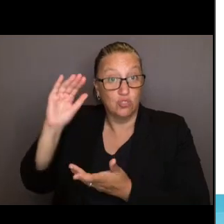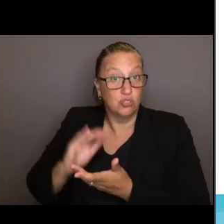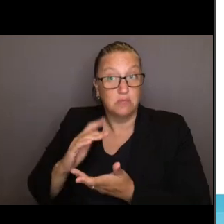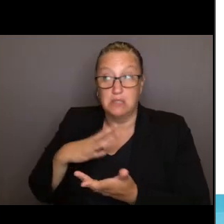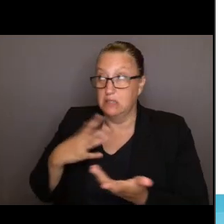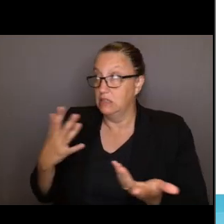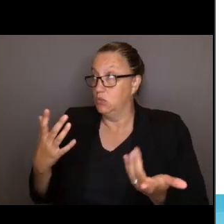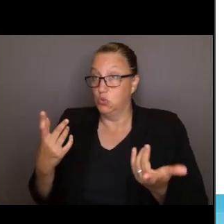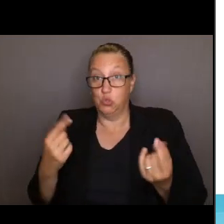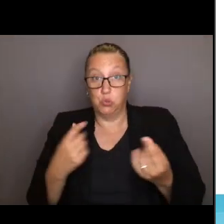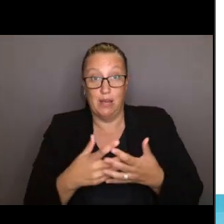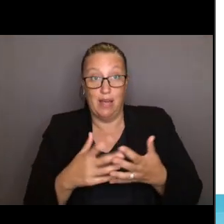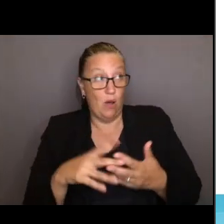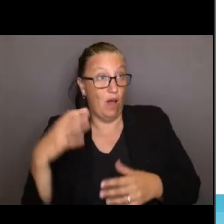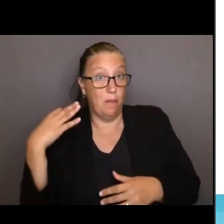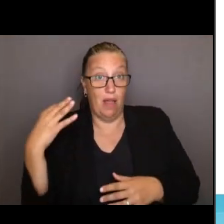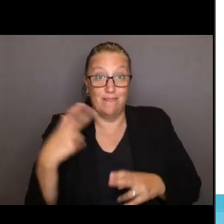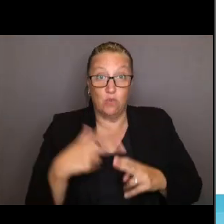to turn.